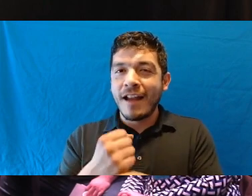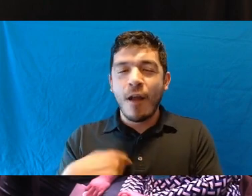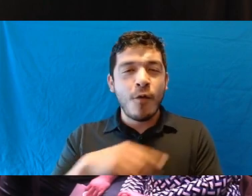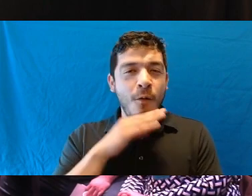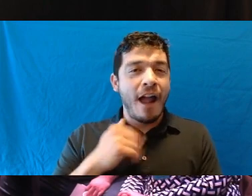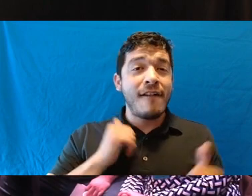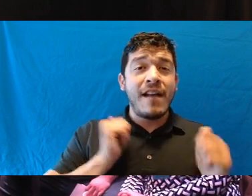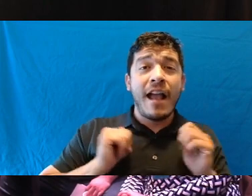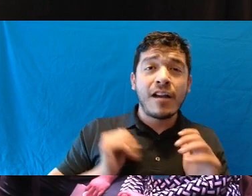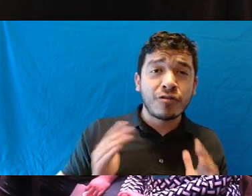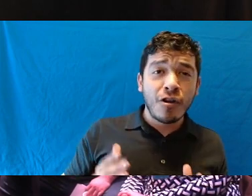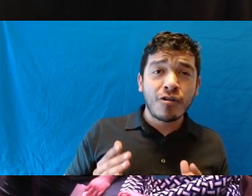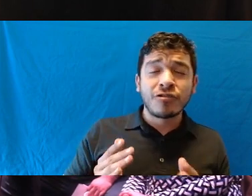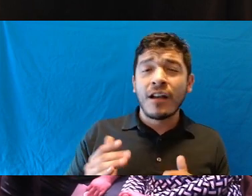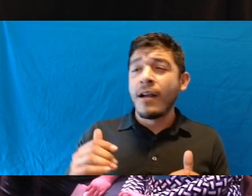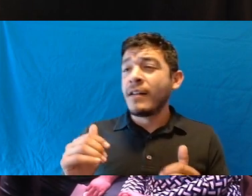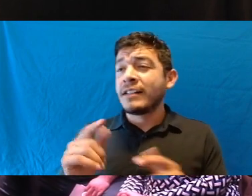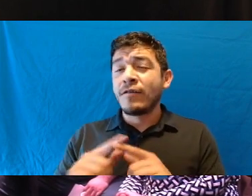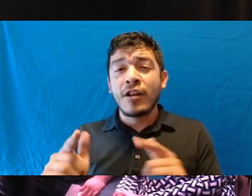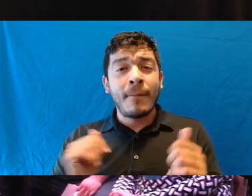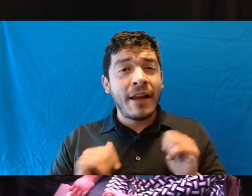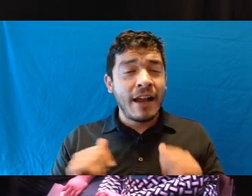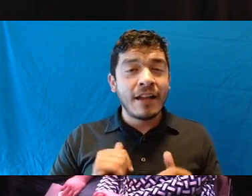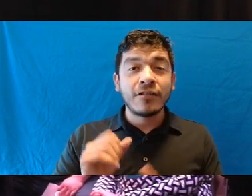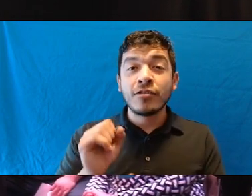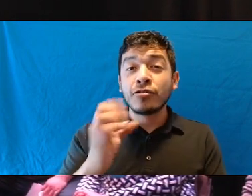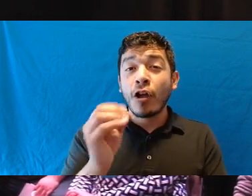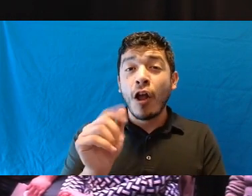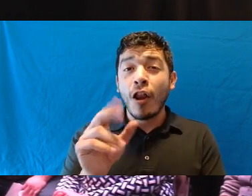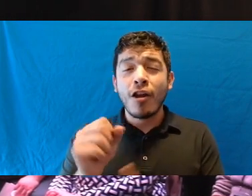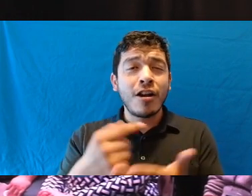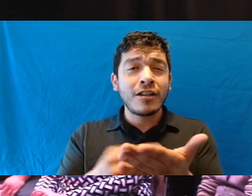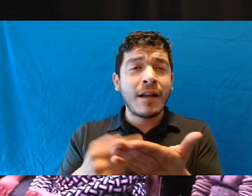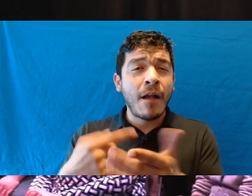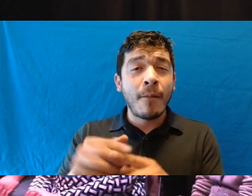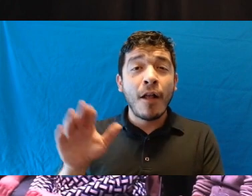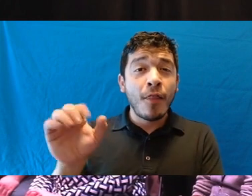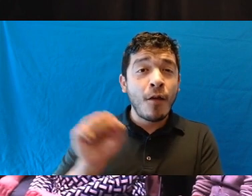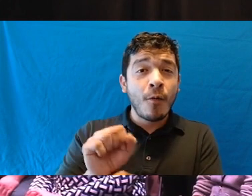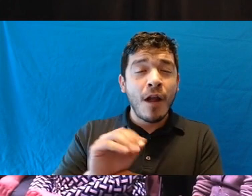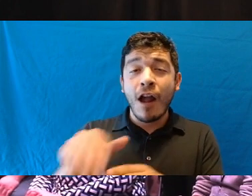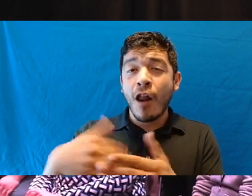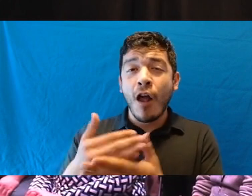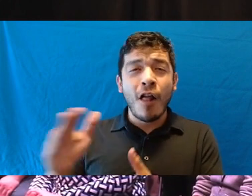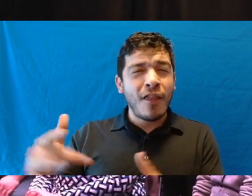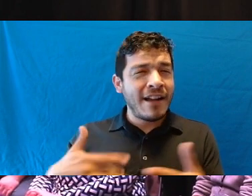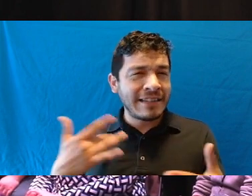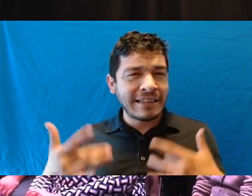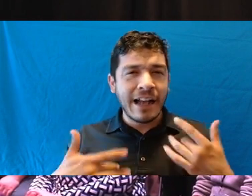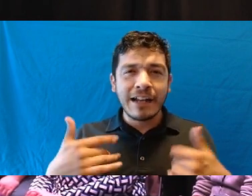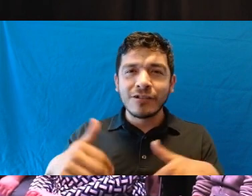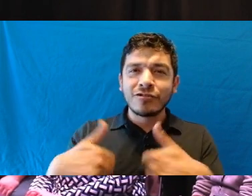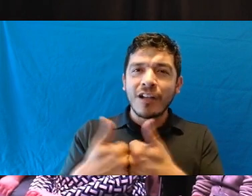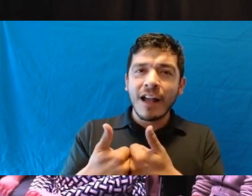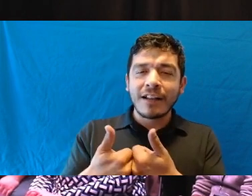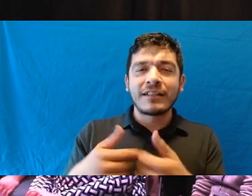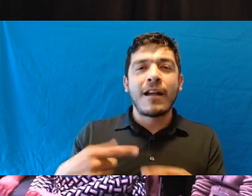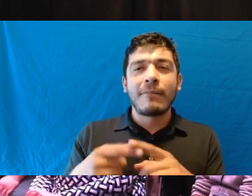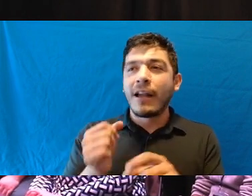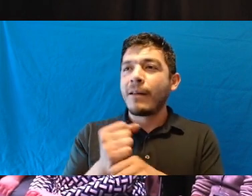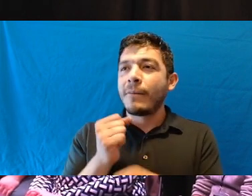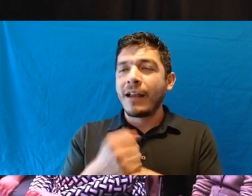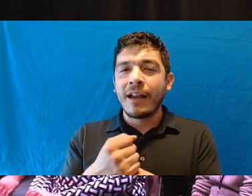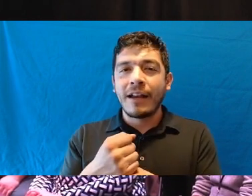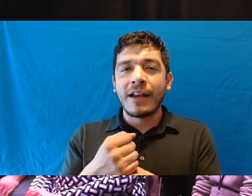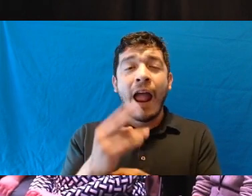plays, scholars speak about the work and all the exciting challenges about making hybrid work and